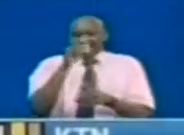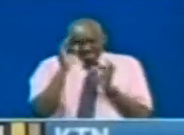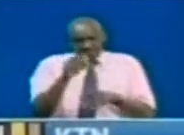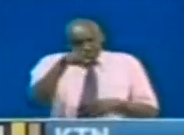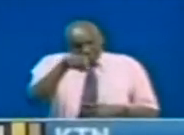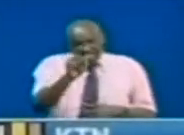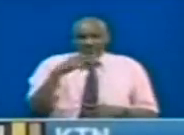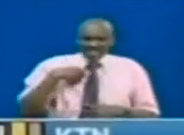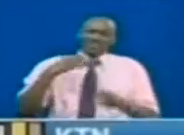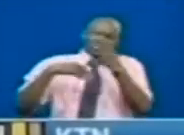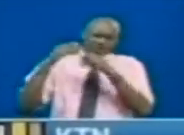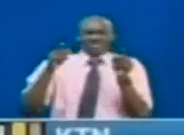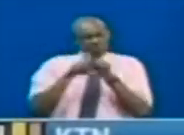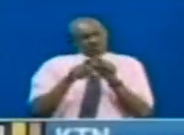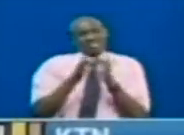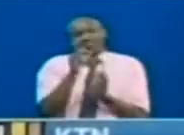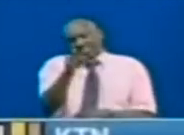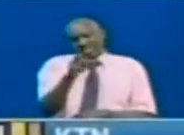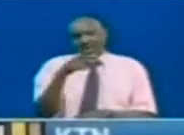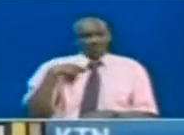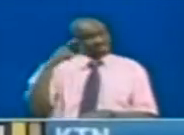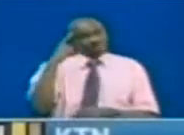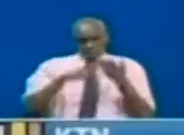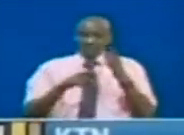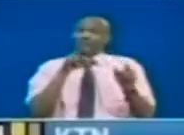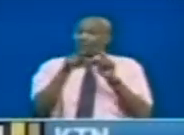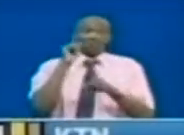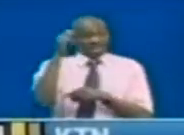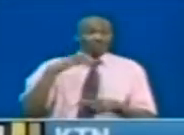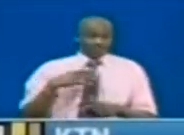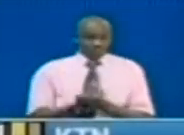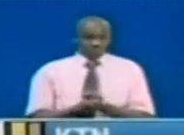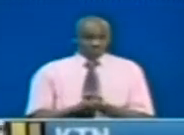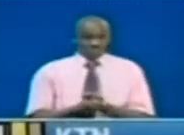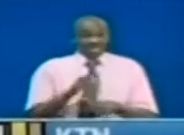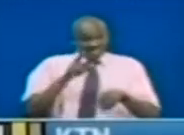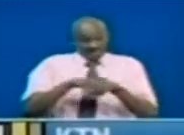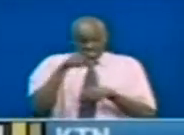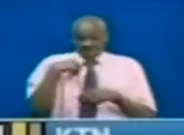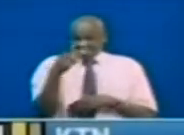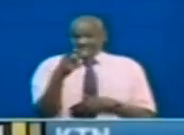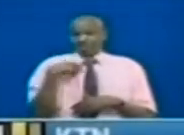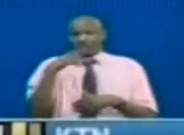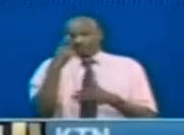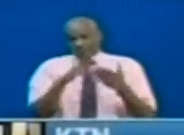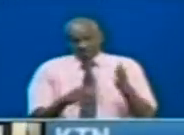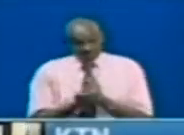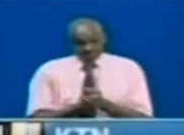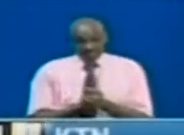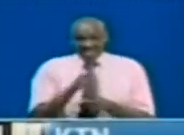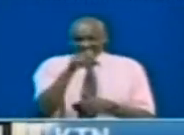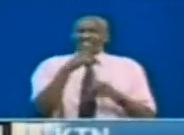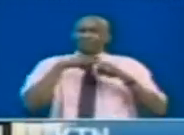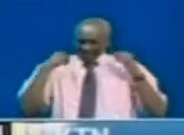na historia kama hiyo. Kwangu mimi, naona naraumu wa Kenya. At Washe 26 tweeted, quote,